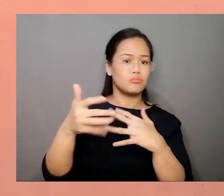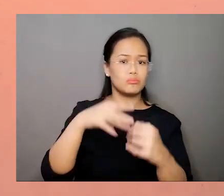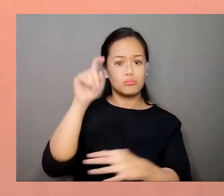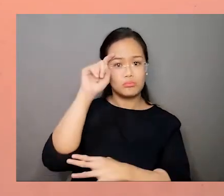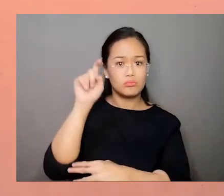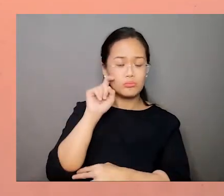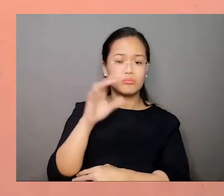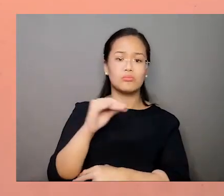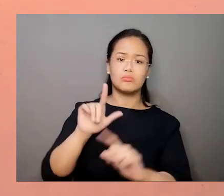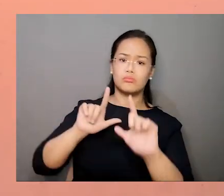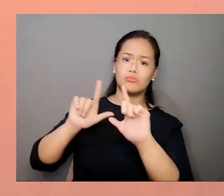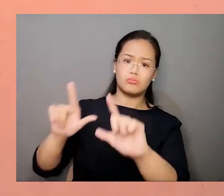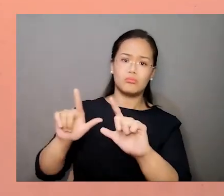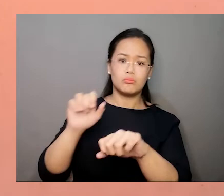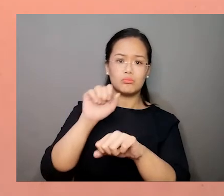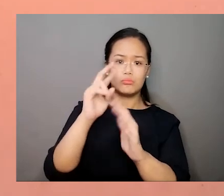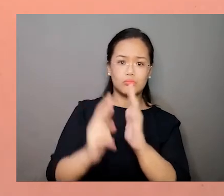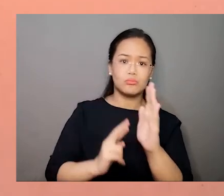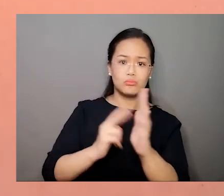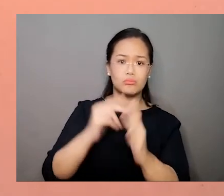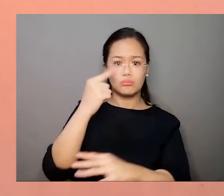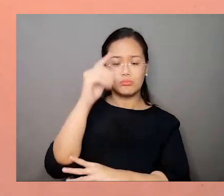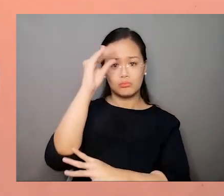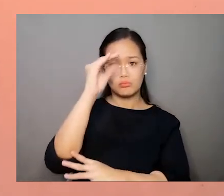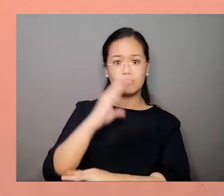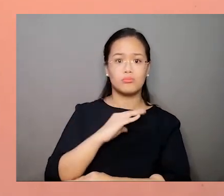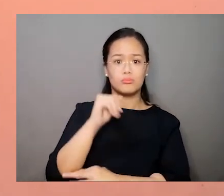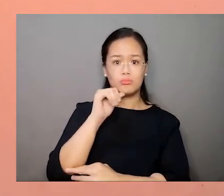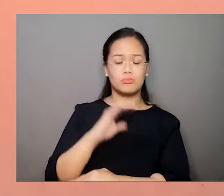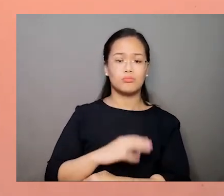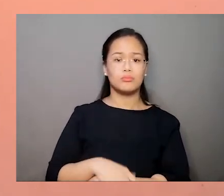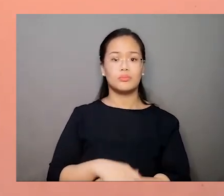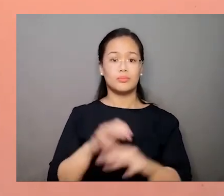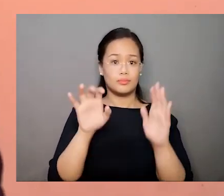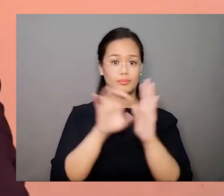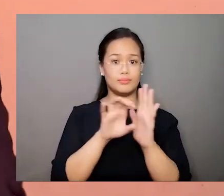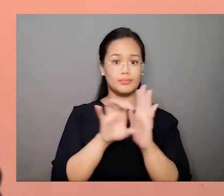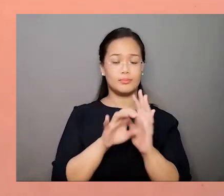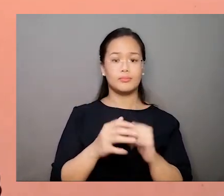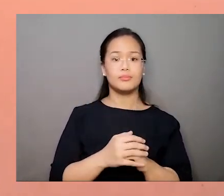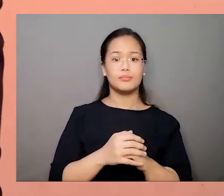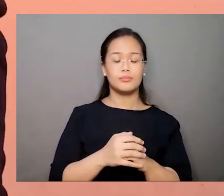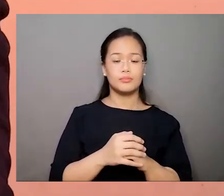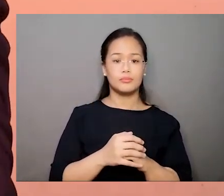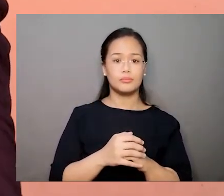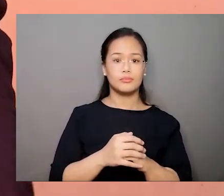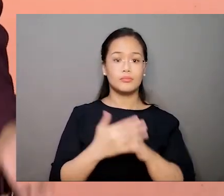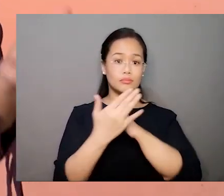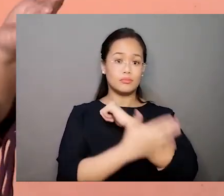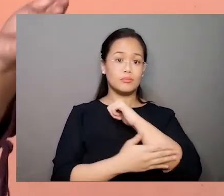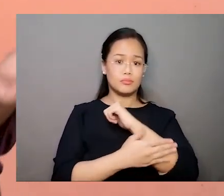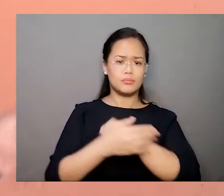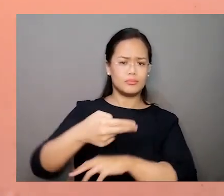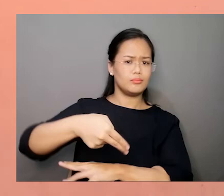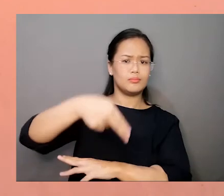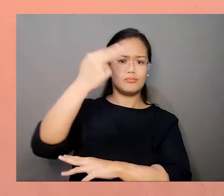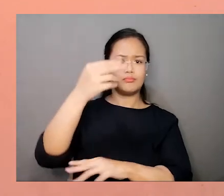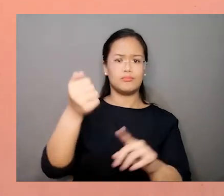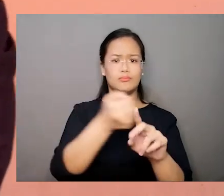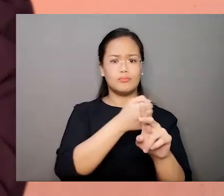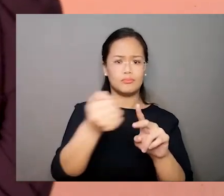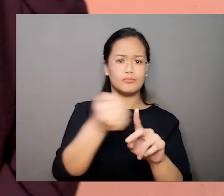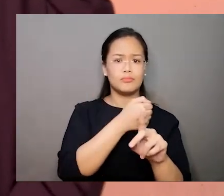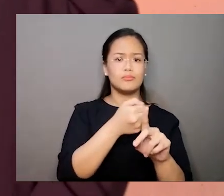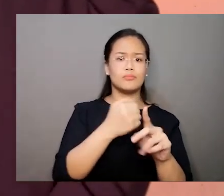stereotyped roles for women and men. So, for example, a state with a high incidence of